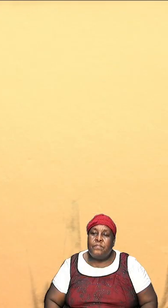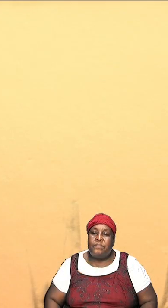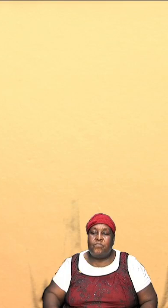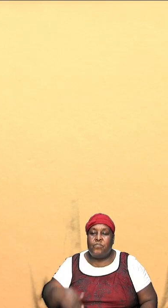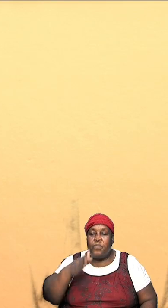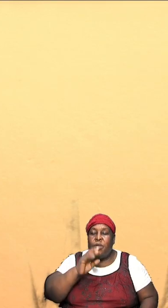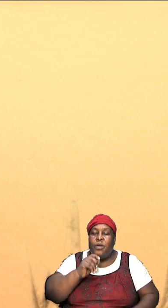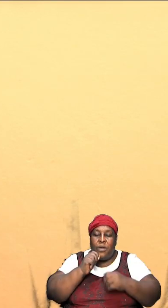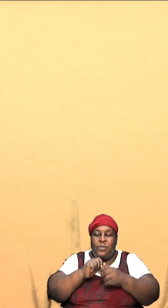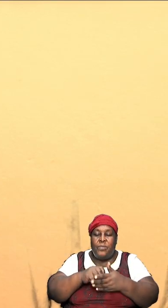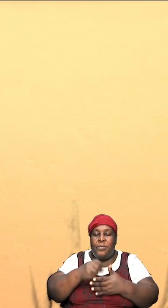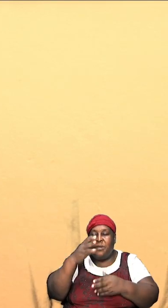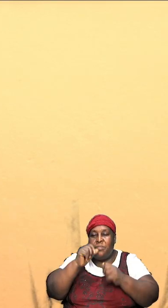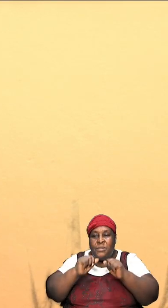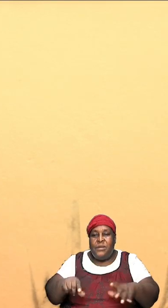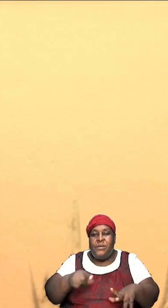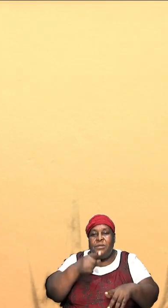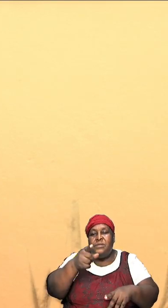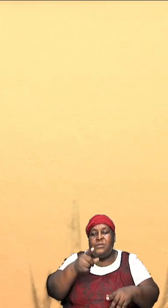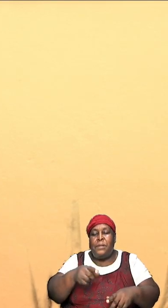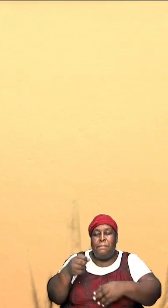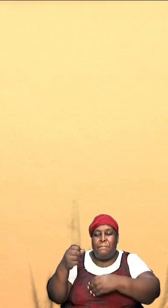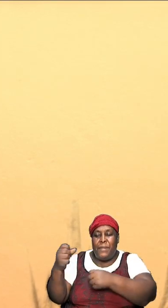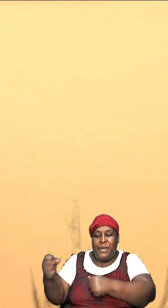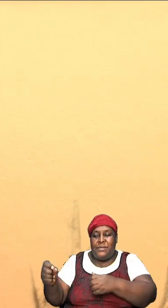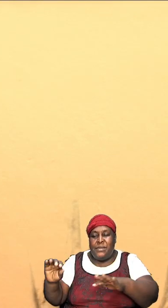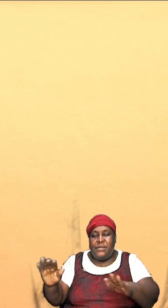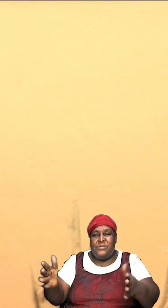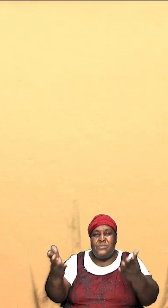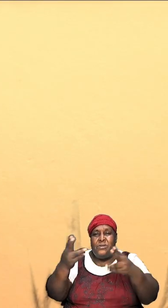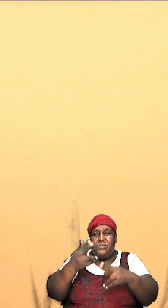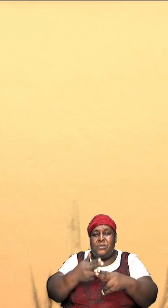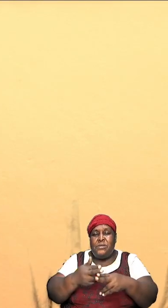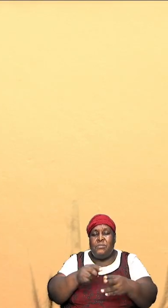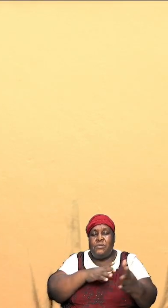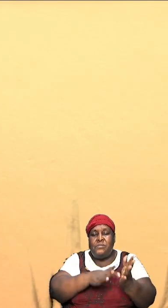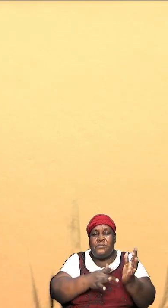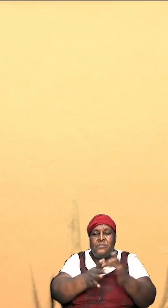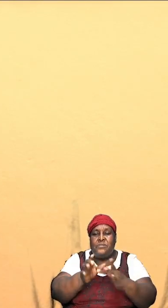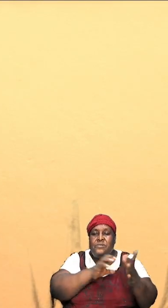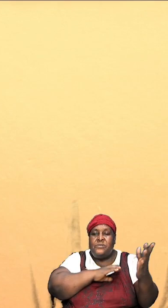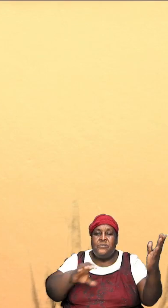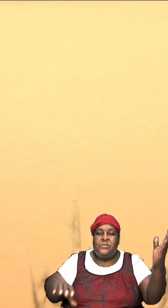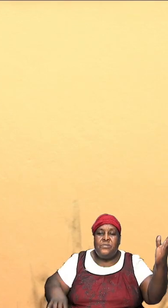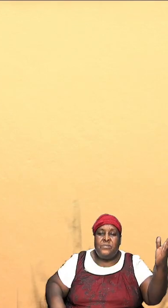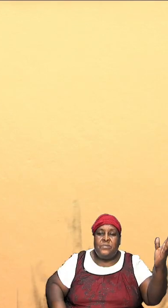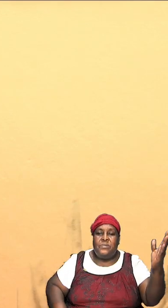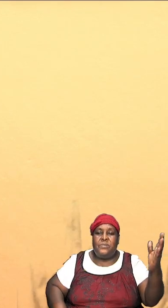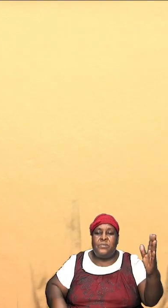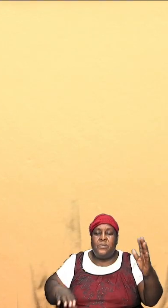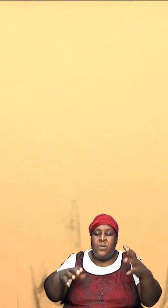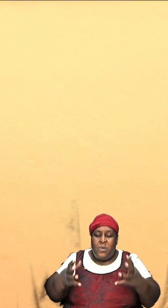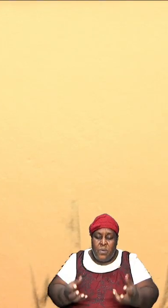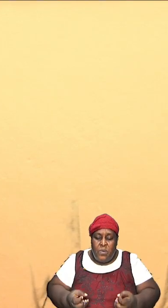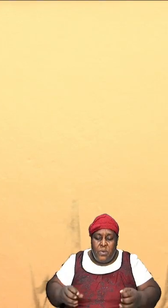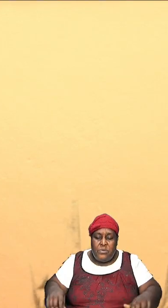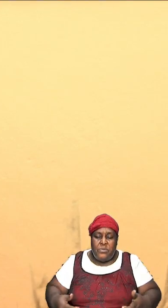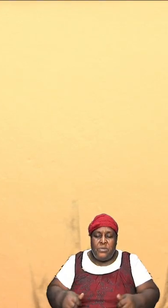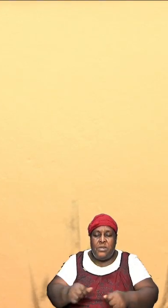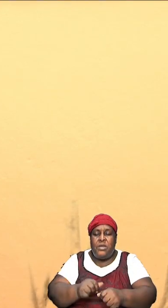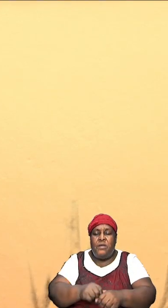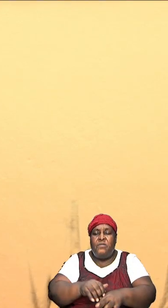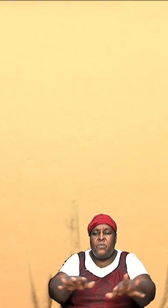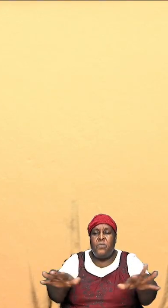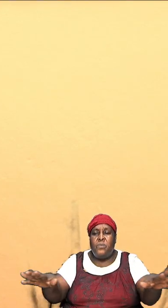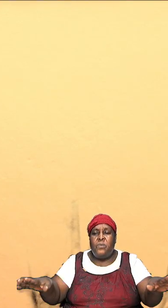God richly bless you in the mighty and exalted name of Jesus Christ. I want to greet everybody tonight to